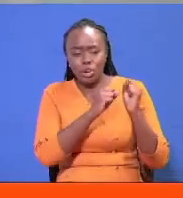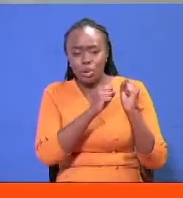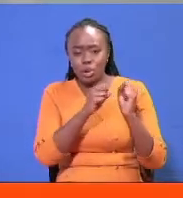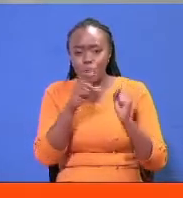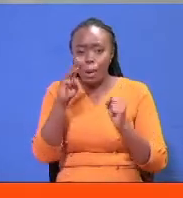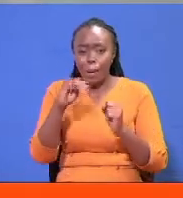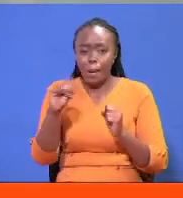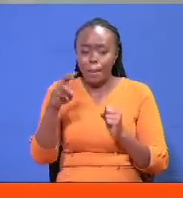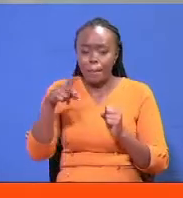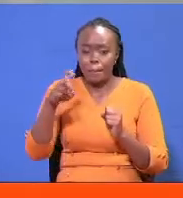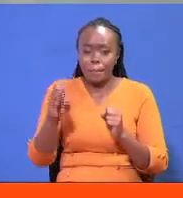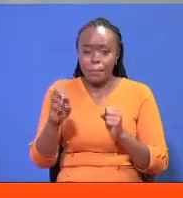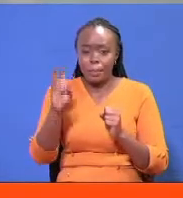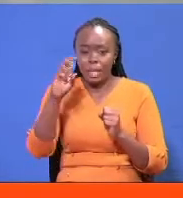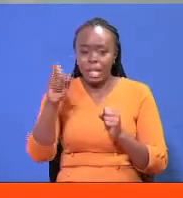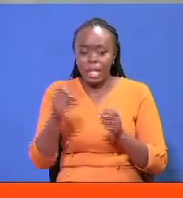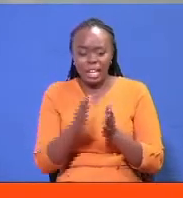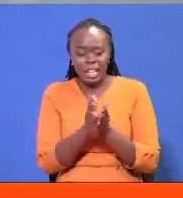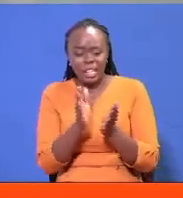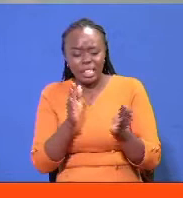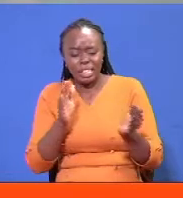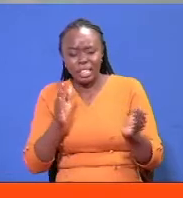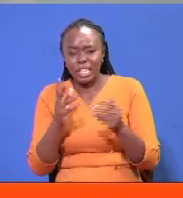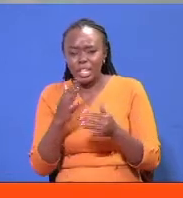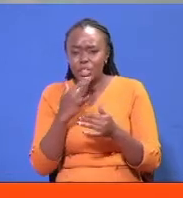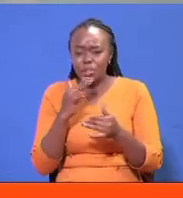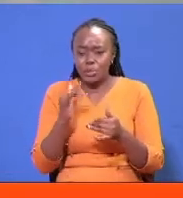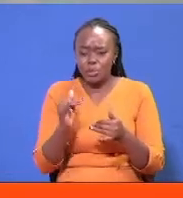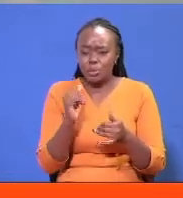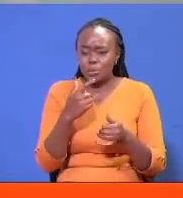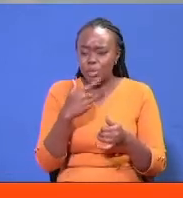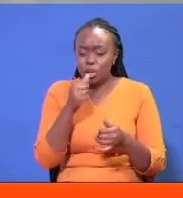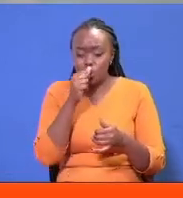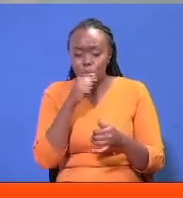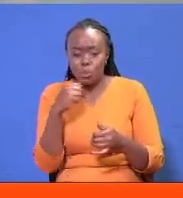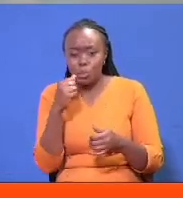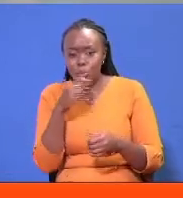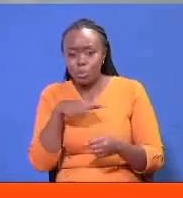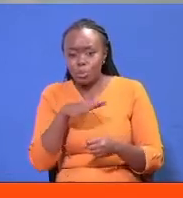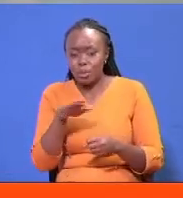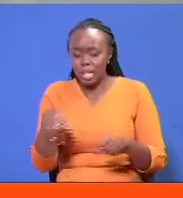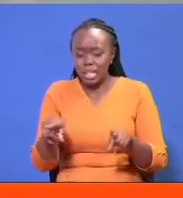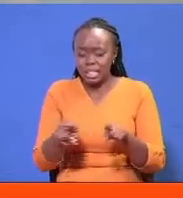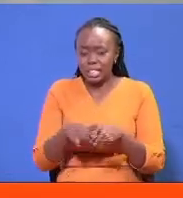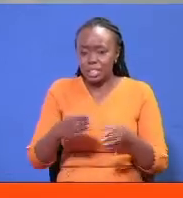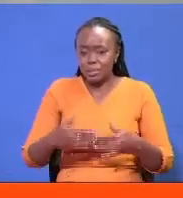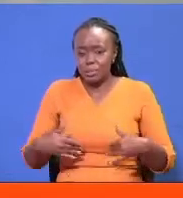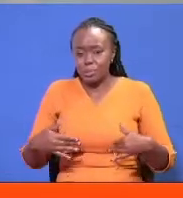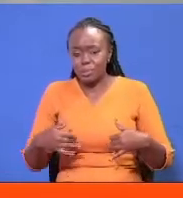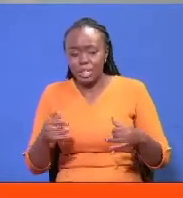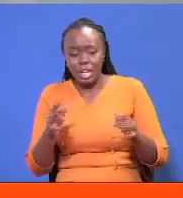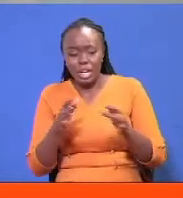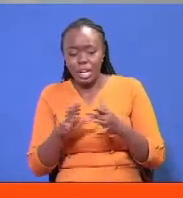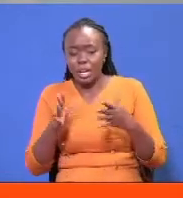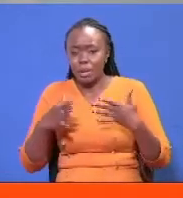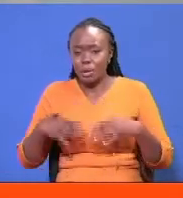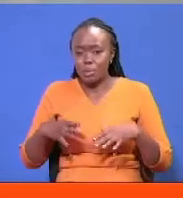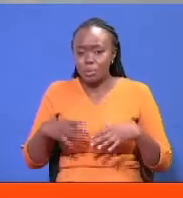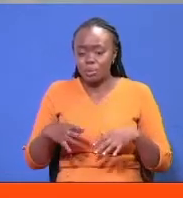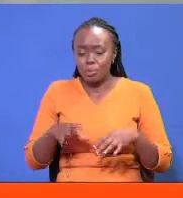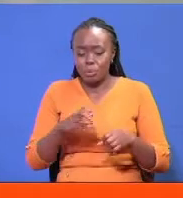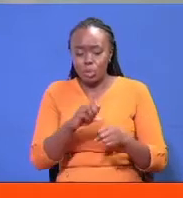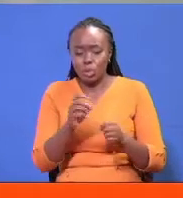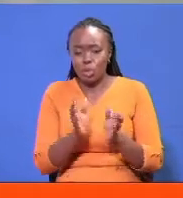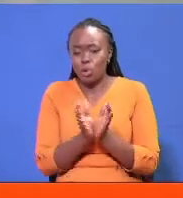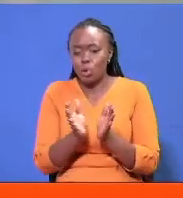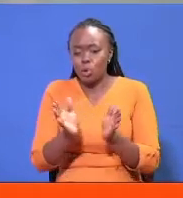These innovations have largely been championed by the private sector and young entrepreneurs. In contrast, the public sector tends